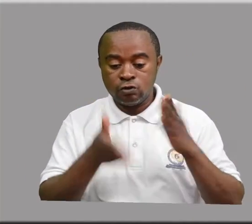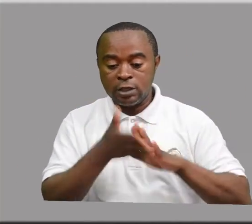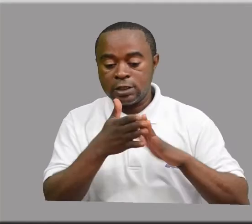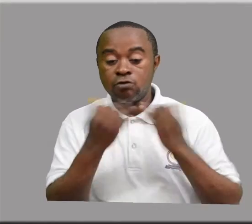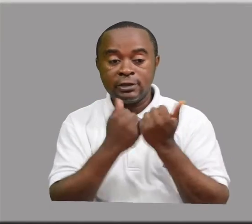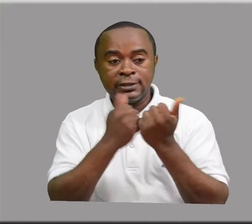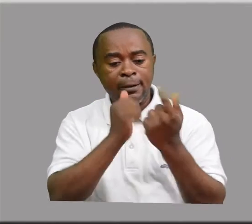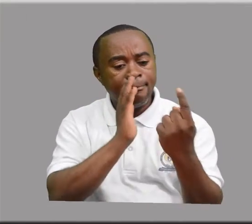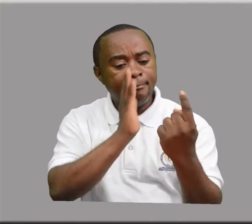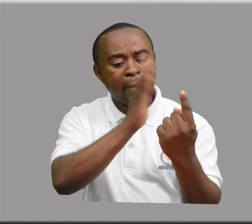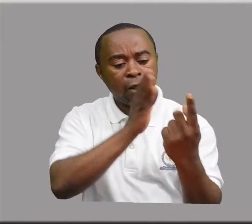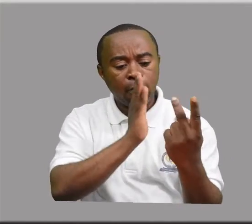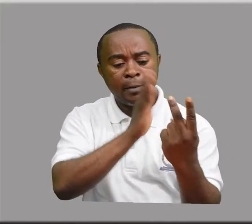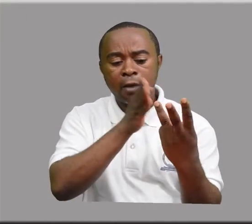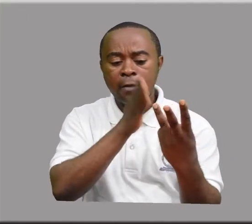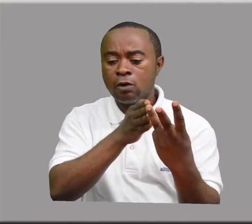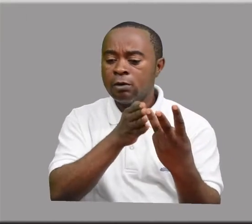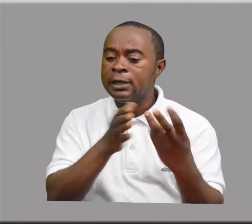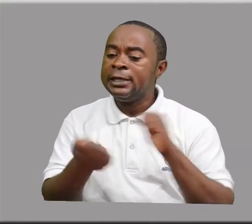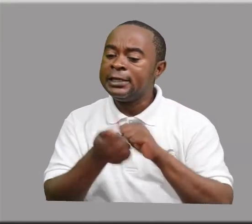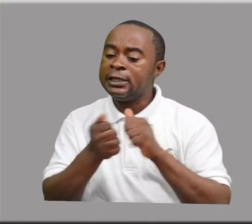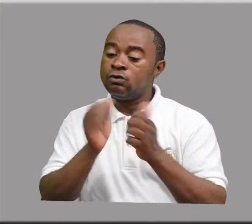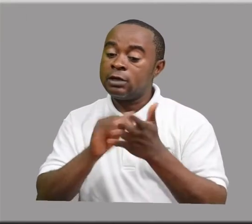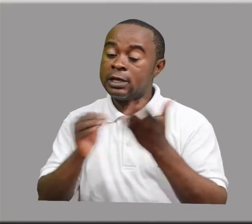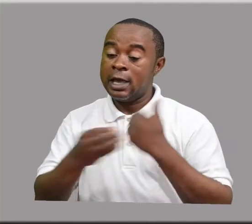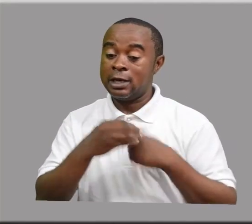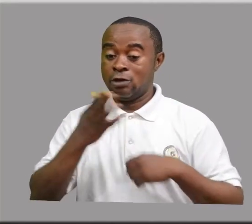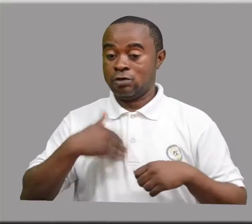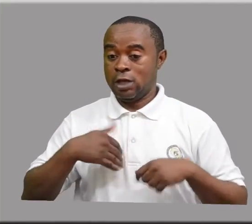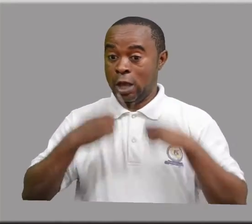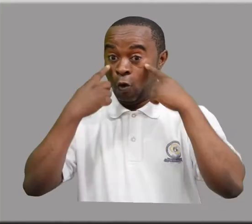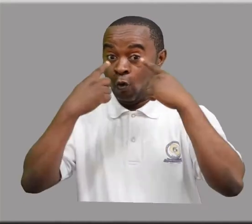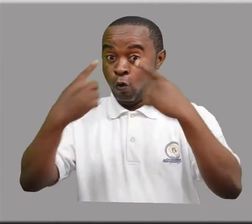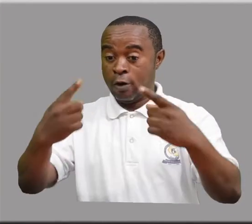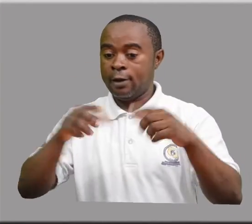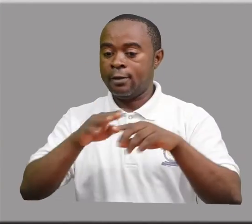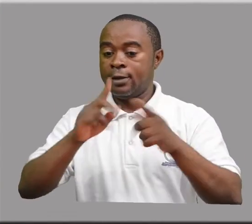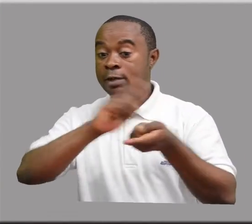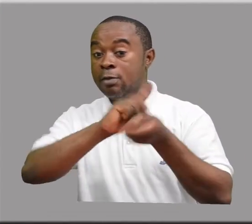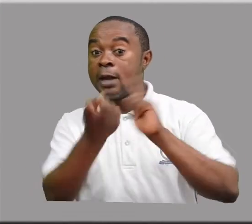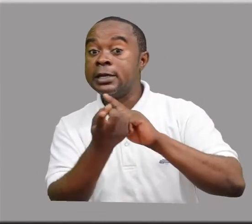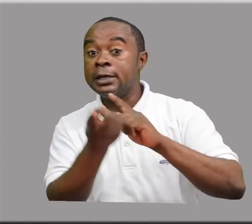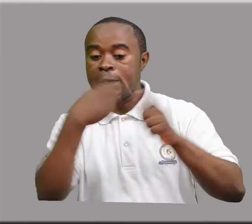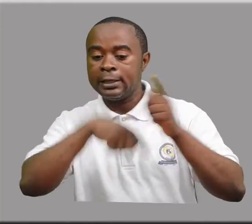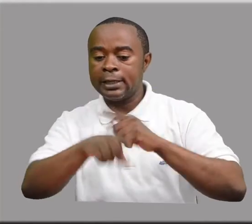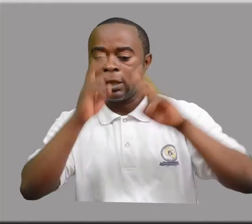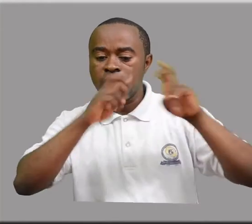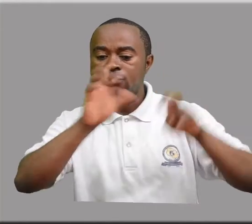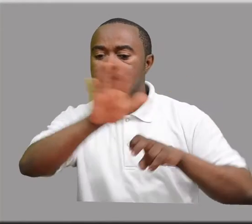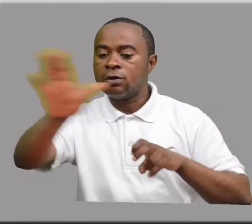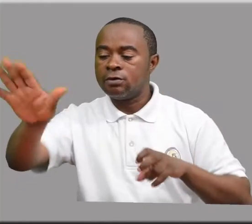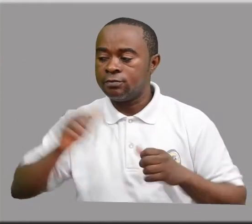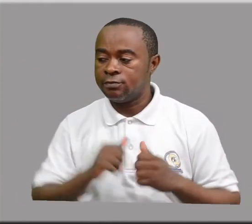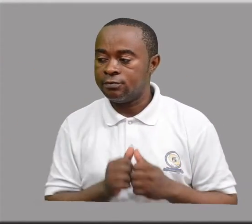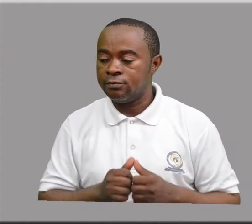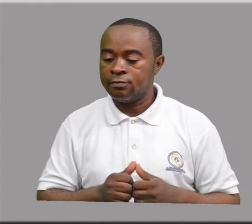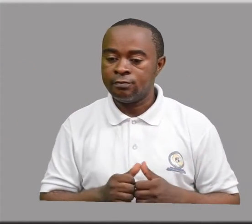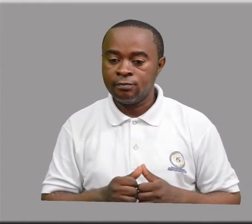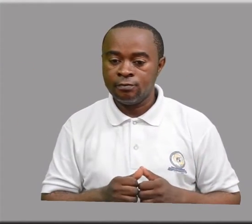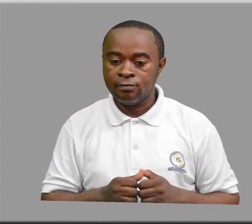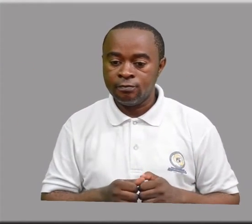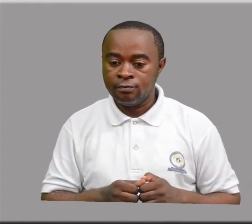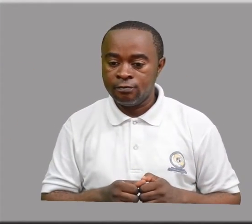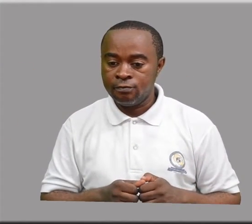objectives. What exactly do you want to find out from that gap? So you